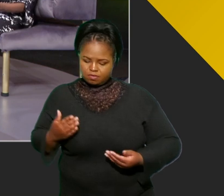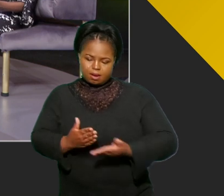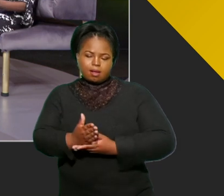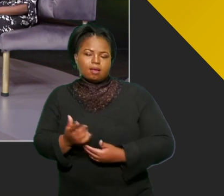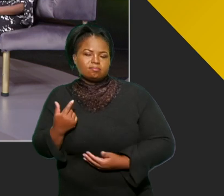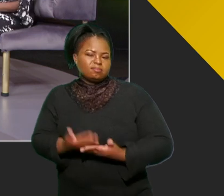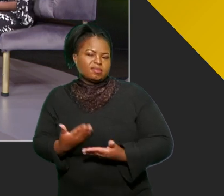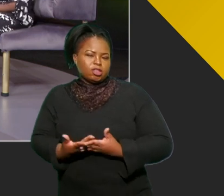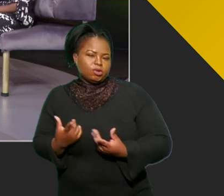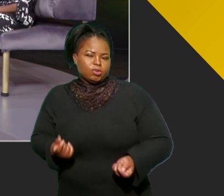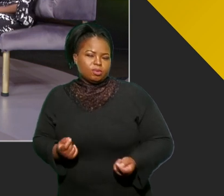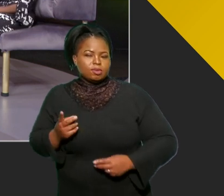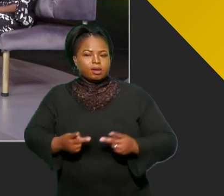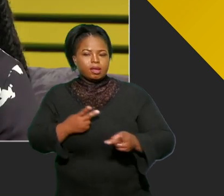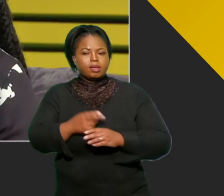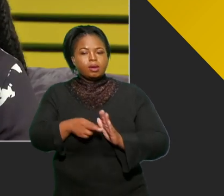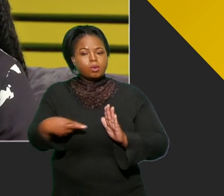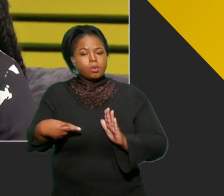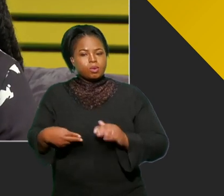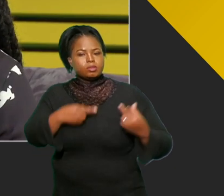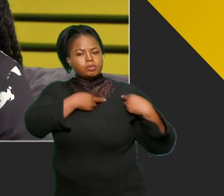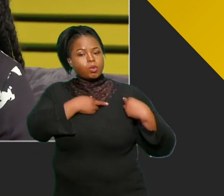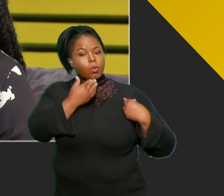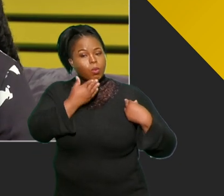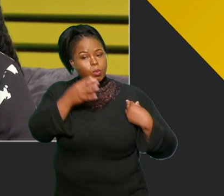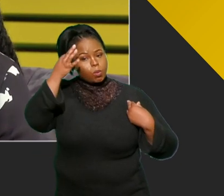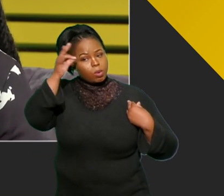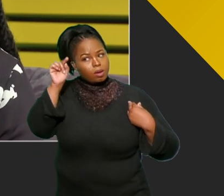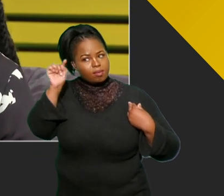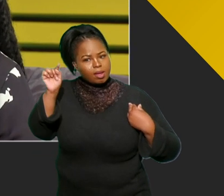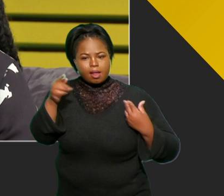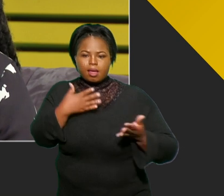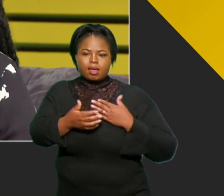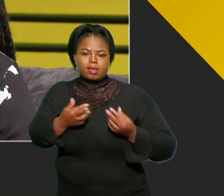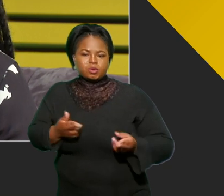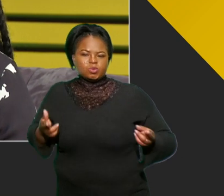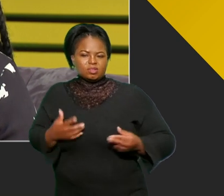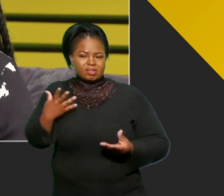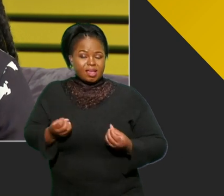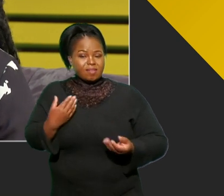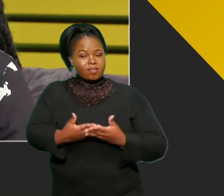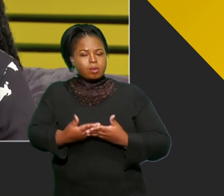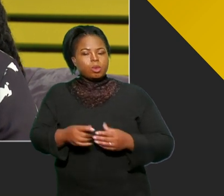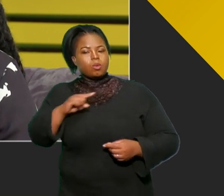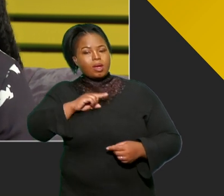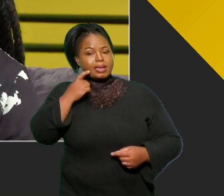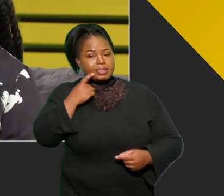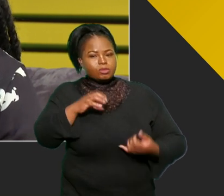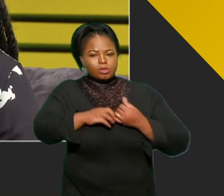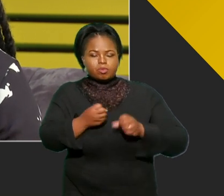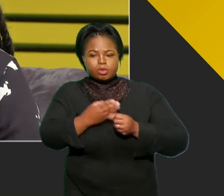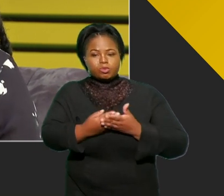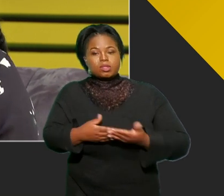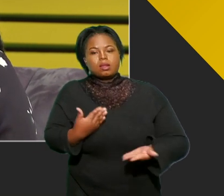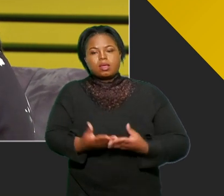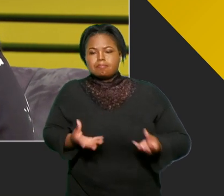do that. Mm. But it's also the role and responsibility of government to use whatever resources available to them to make sure that they are